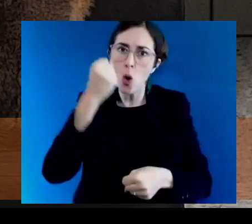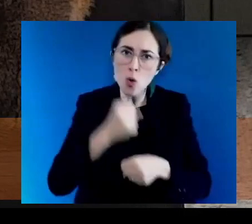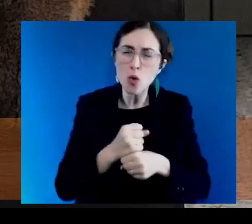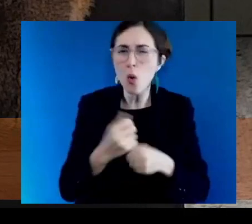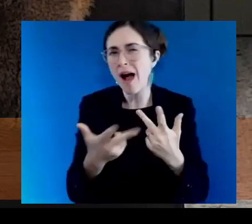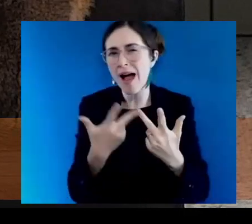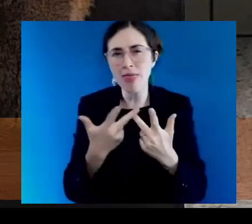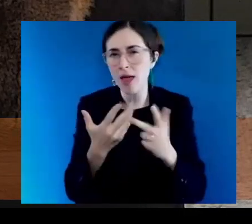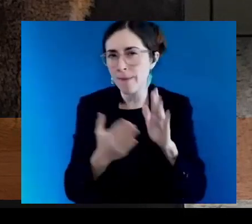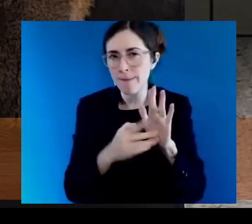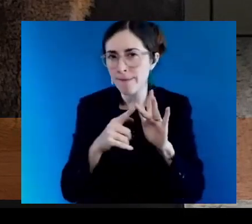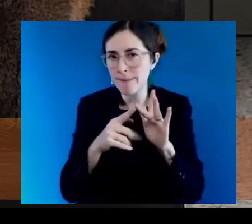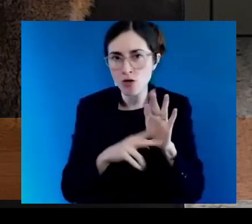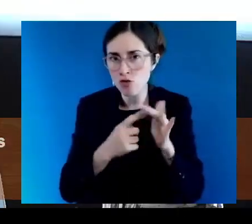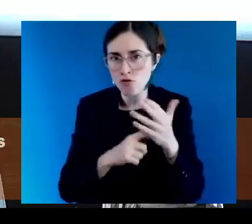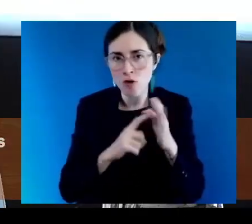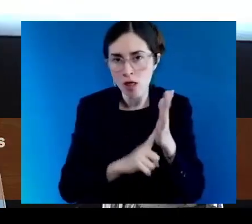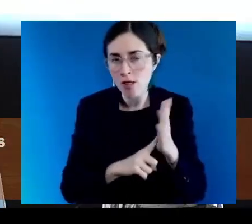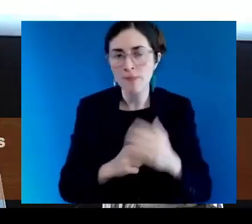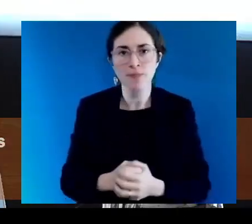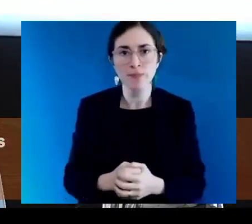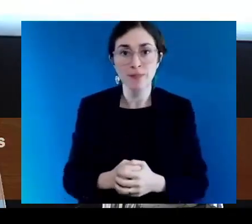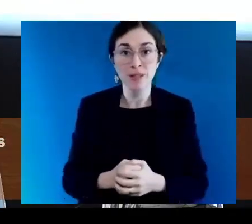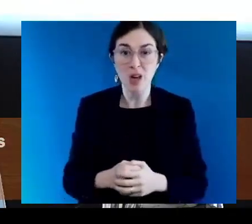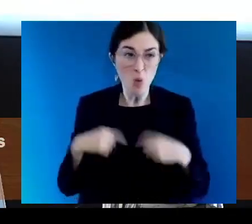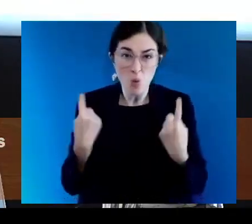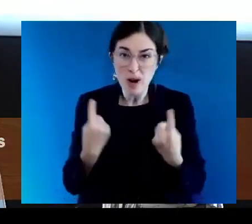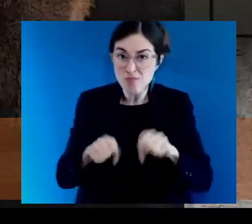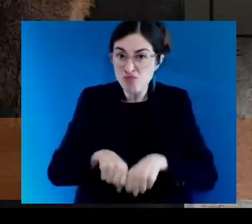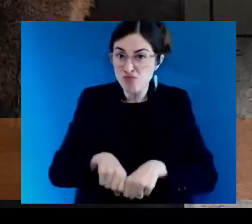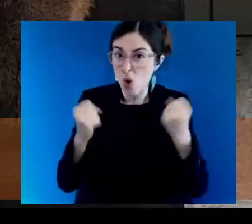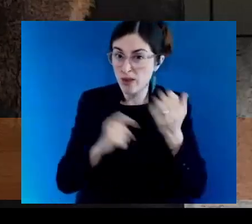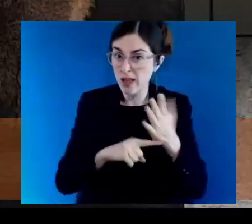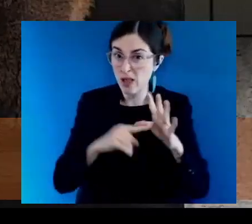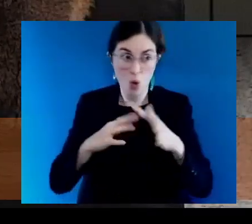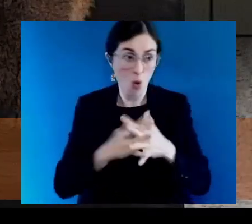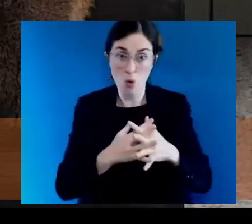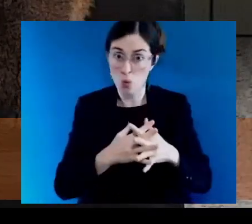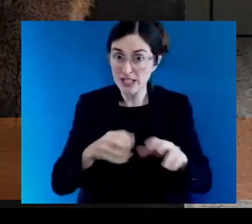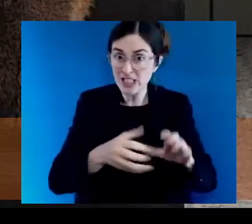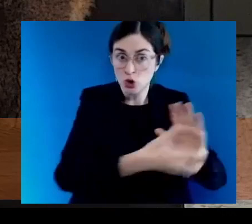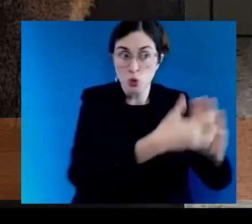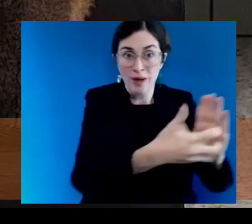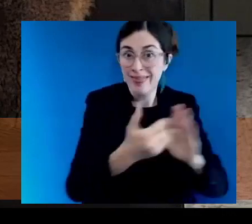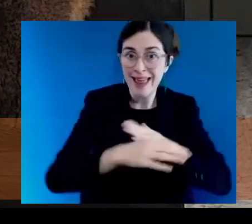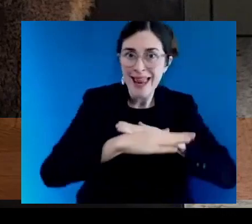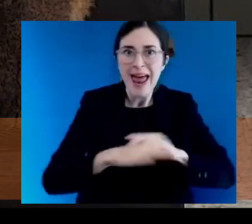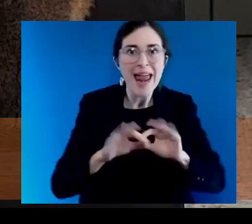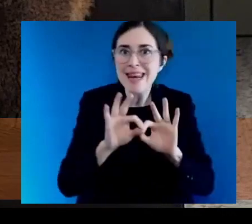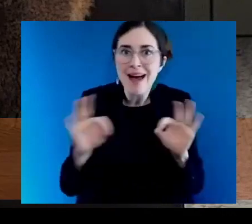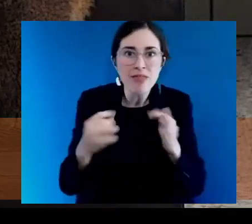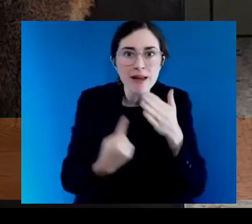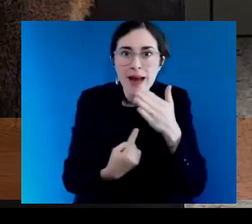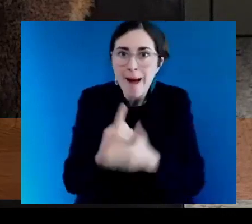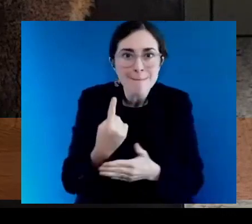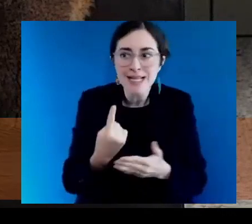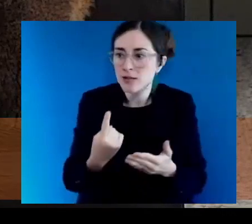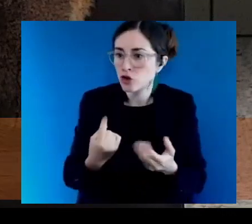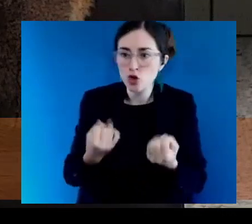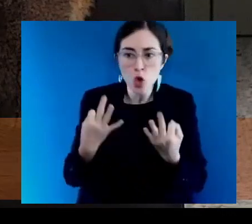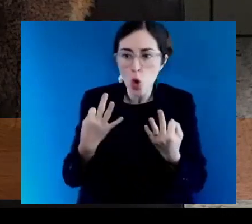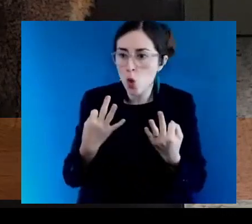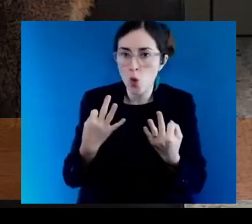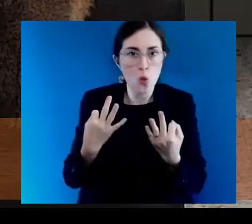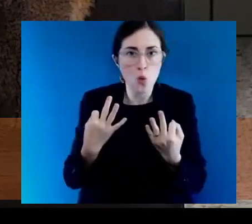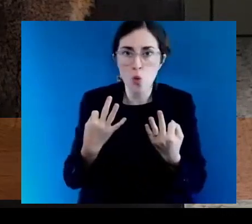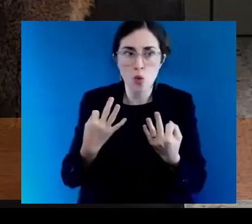for lands taken unlawfully from our First Peoples? That's correct. Likewise, there's never been an accounting for wealth